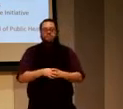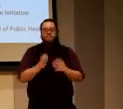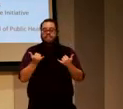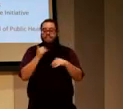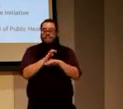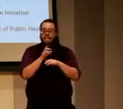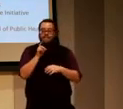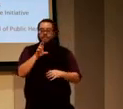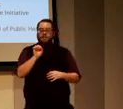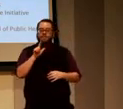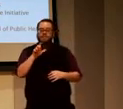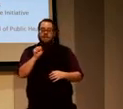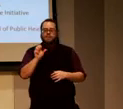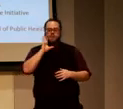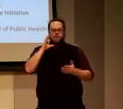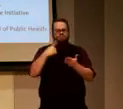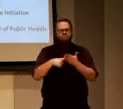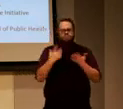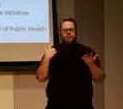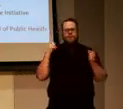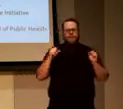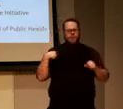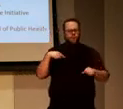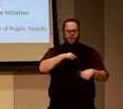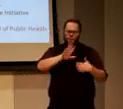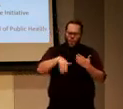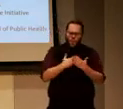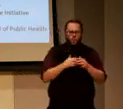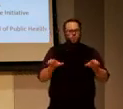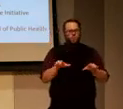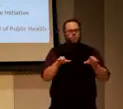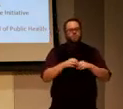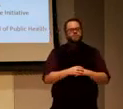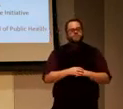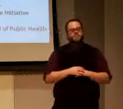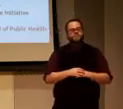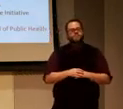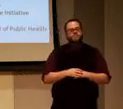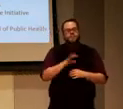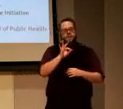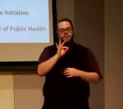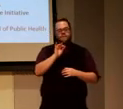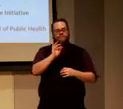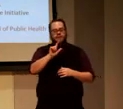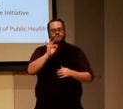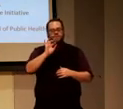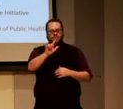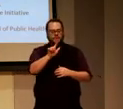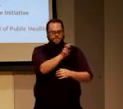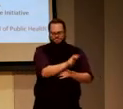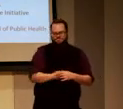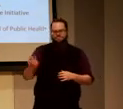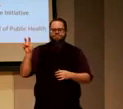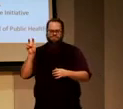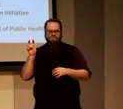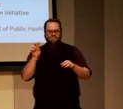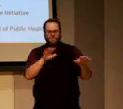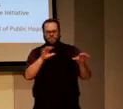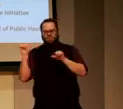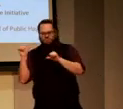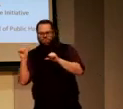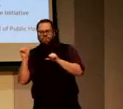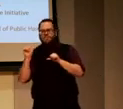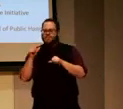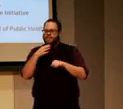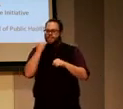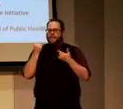to discuss what we can all do about that. An equitable transition away from fossil fuel remains our best bet for improving